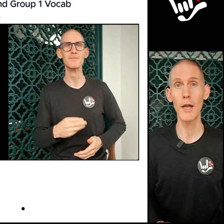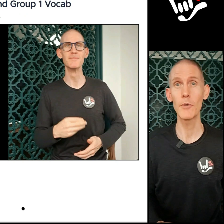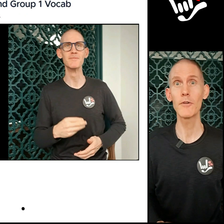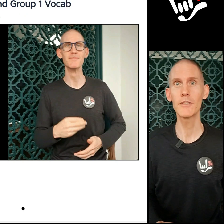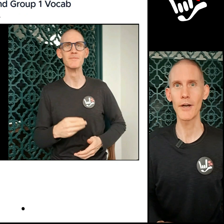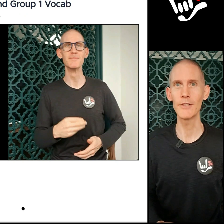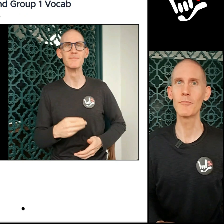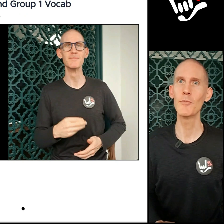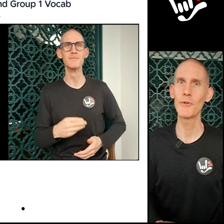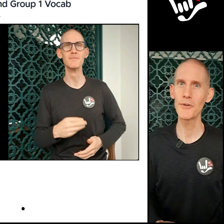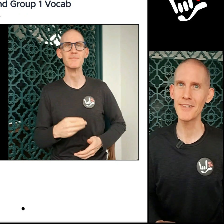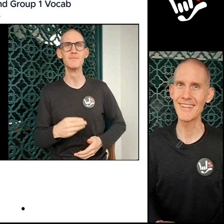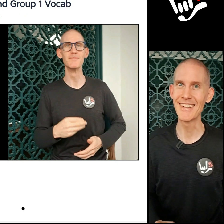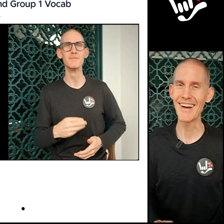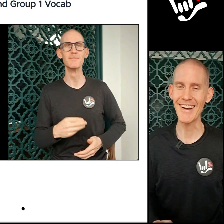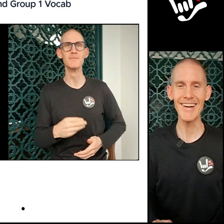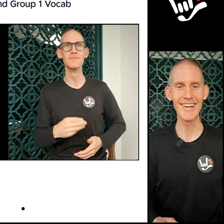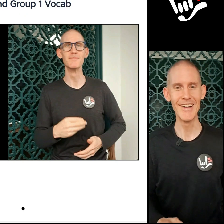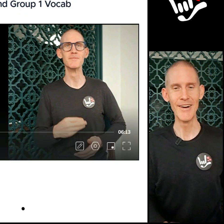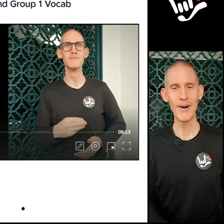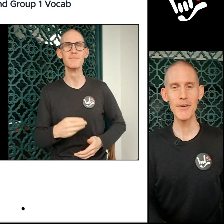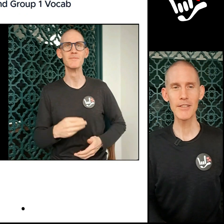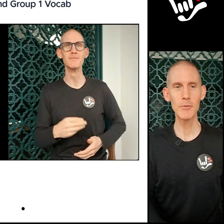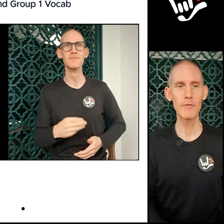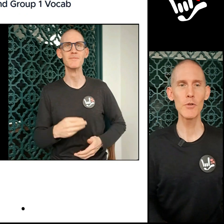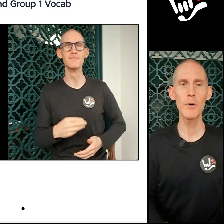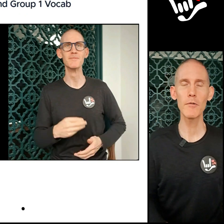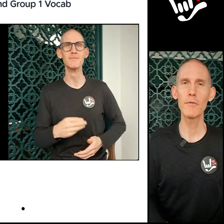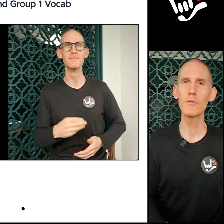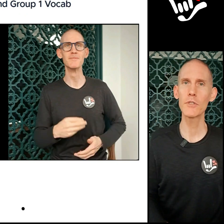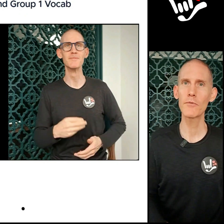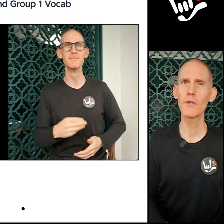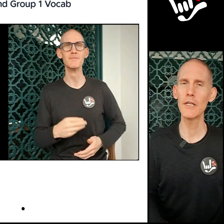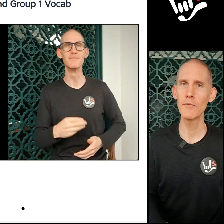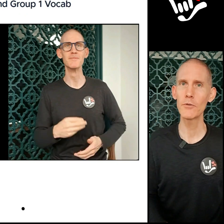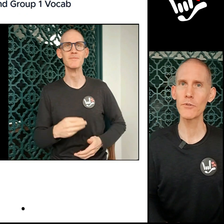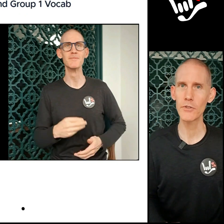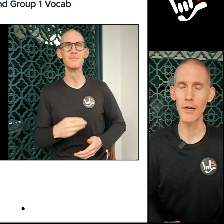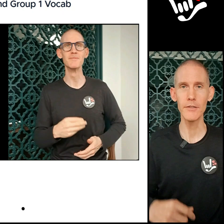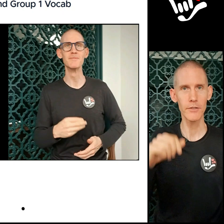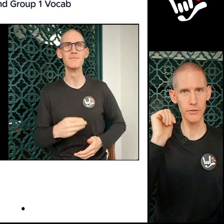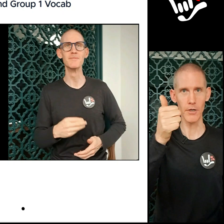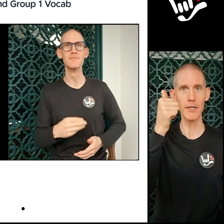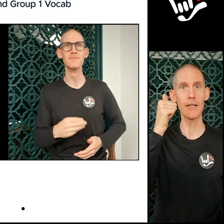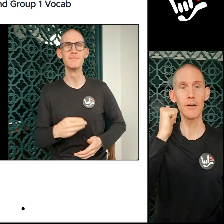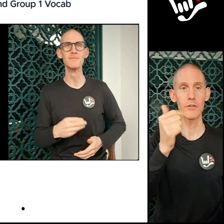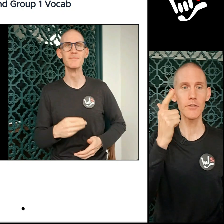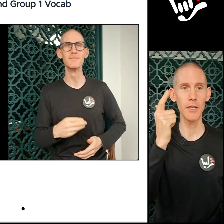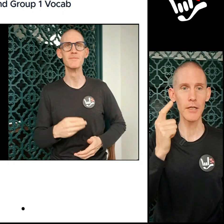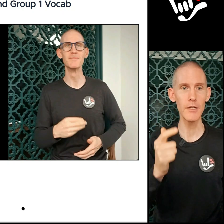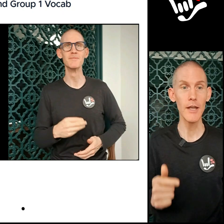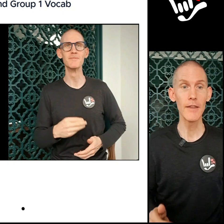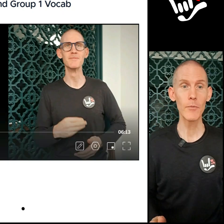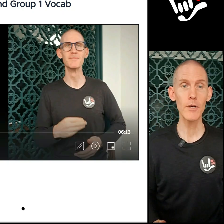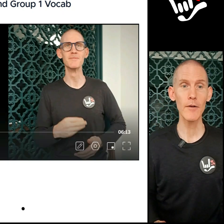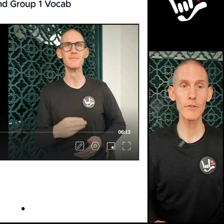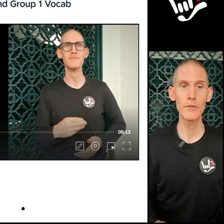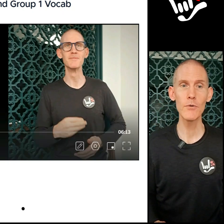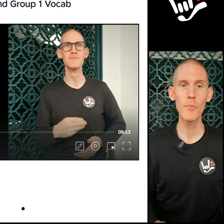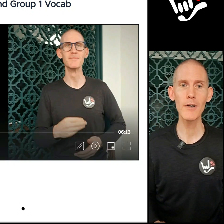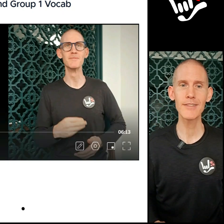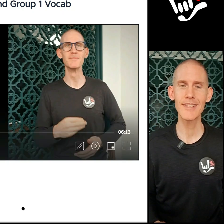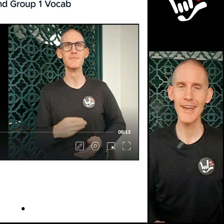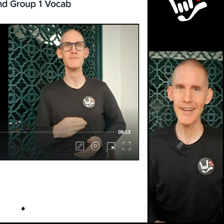of the vocabulary signs that we've been learning. Aha! Okay, so we have a 2-part review just for the individual signs, signing and understanding. Then we're going to